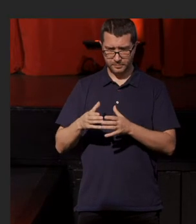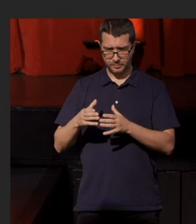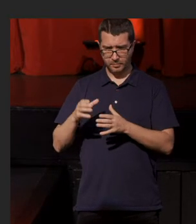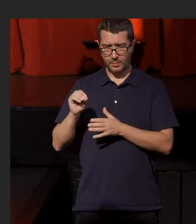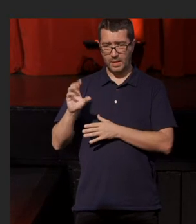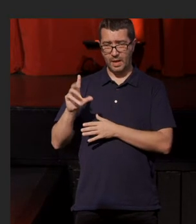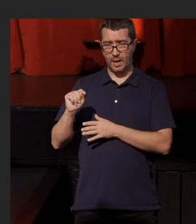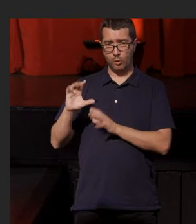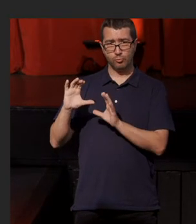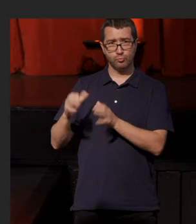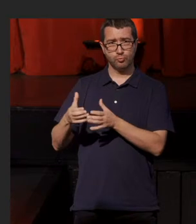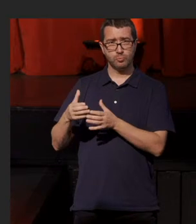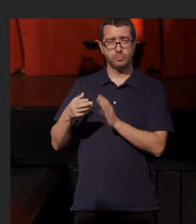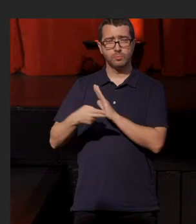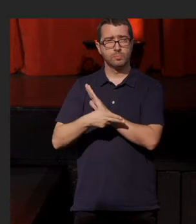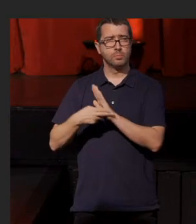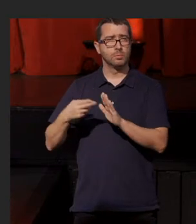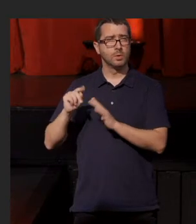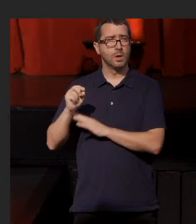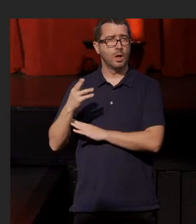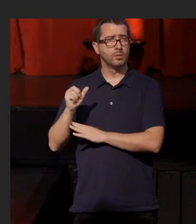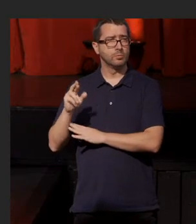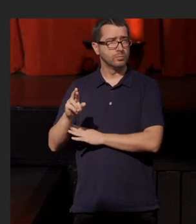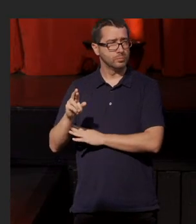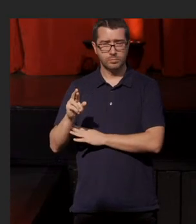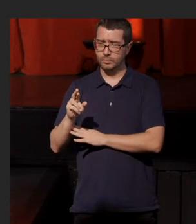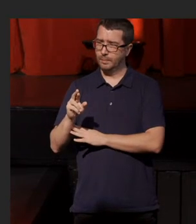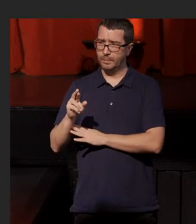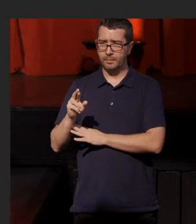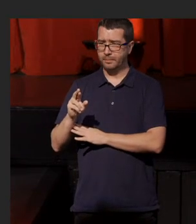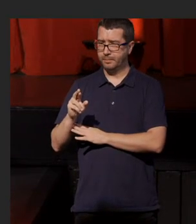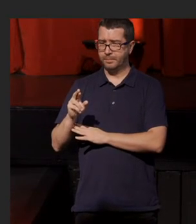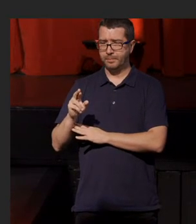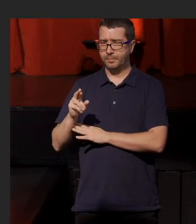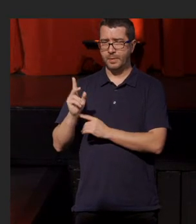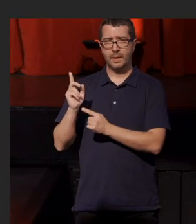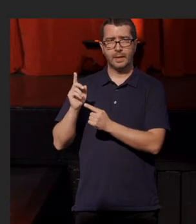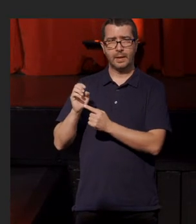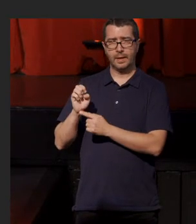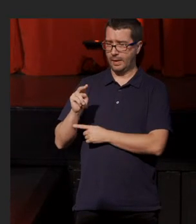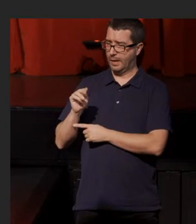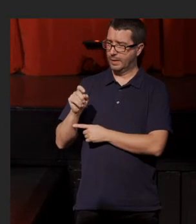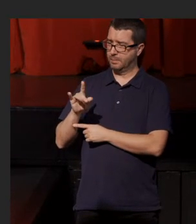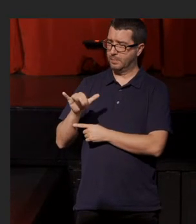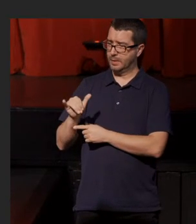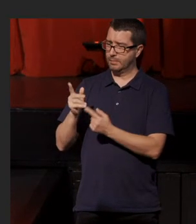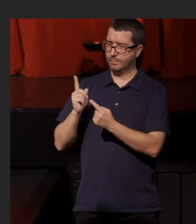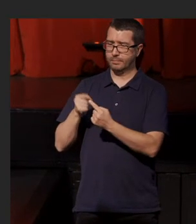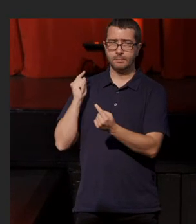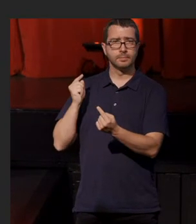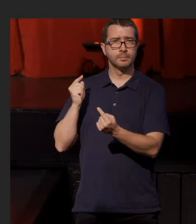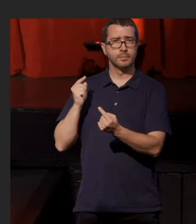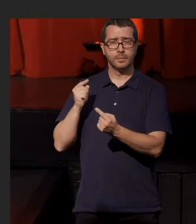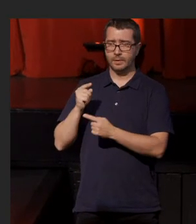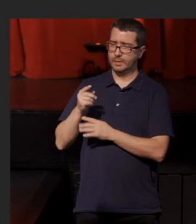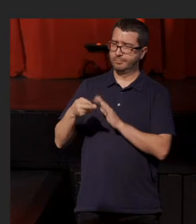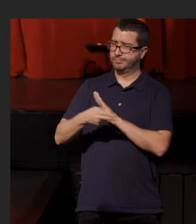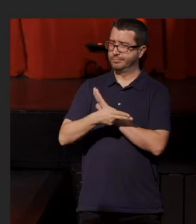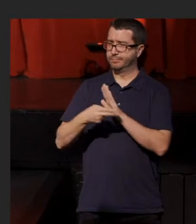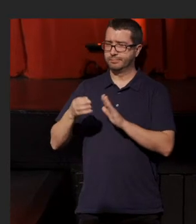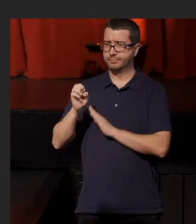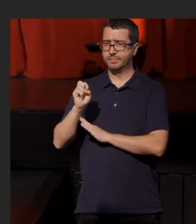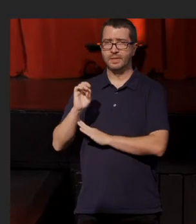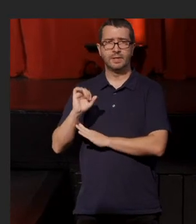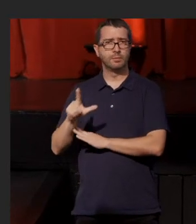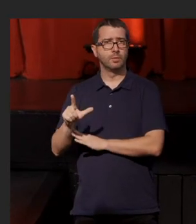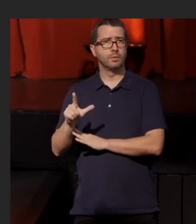and different, but as an enemy, and not simply as an enemy, but as evil, and not simply as an enemy that is evil,